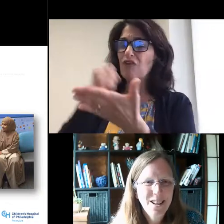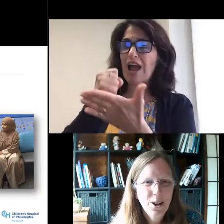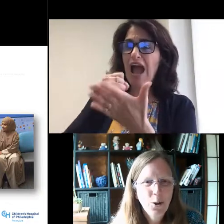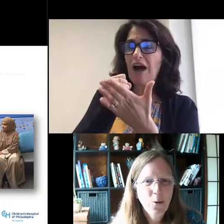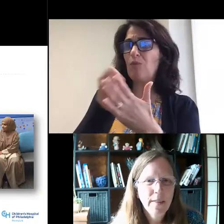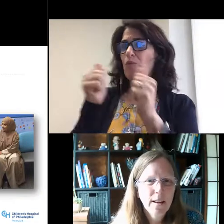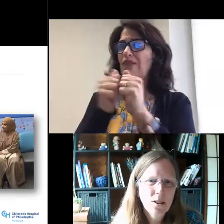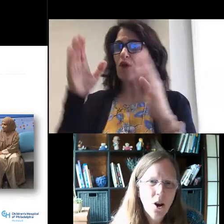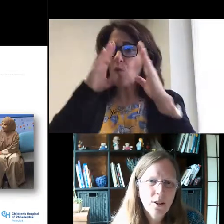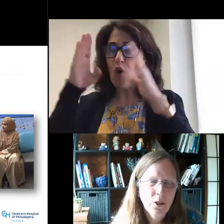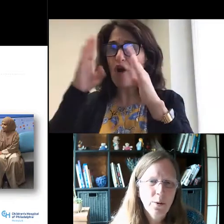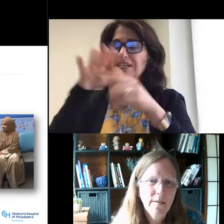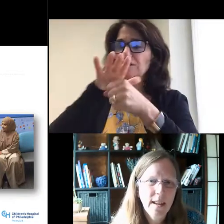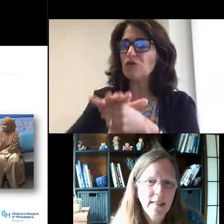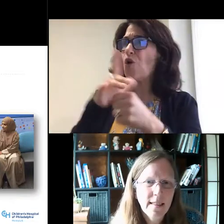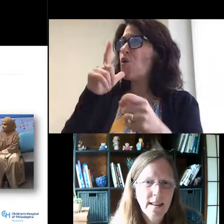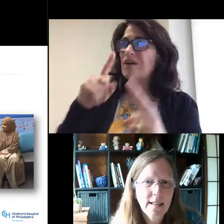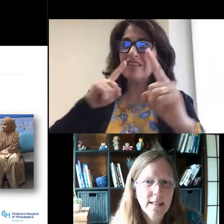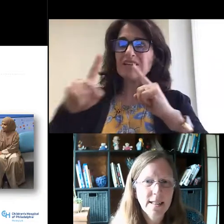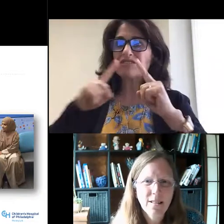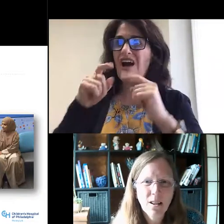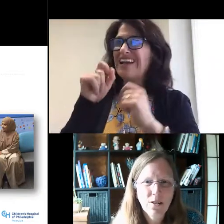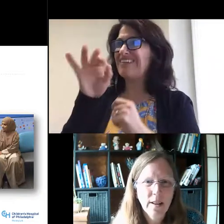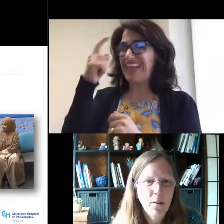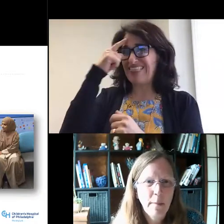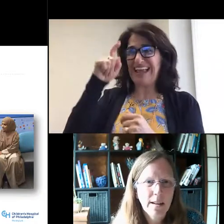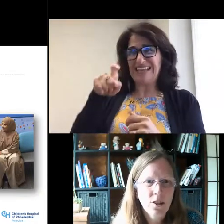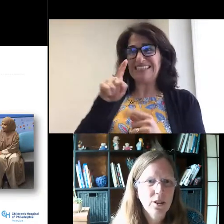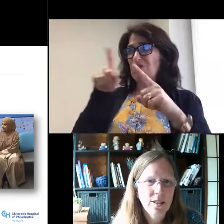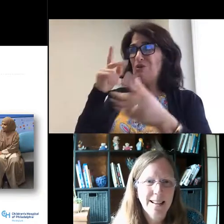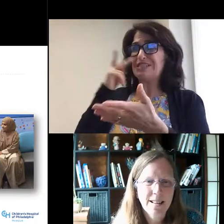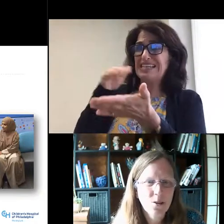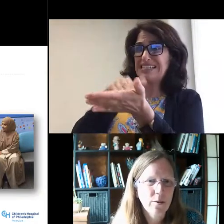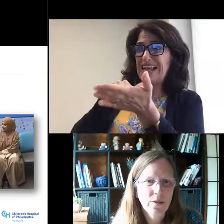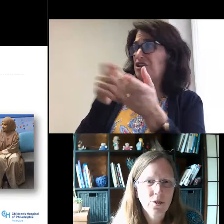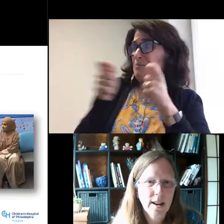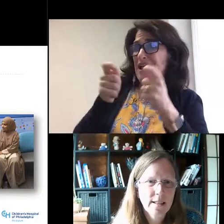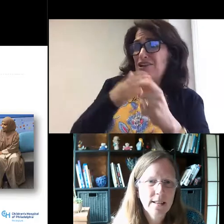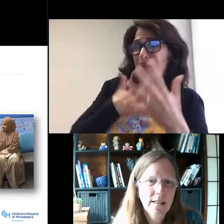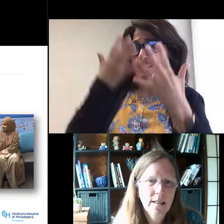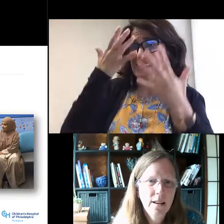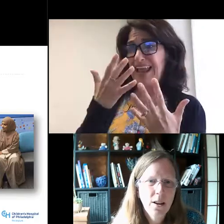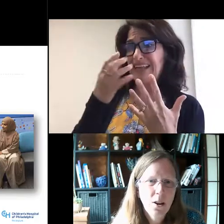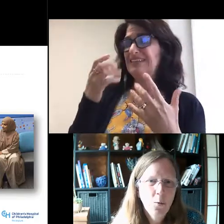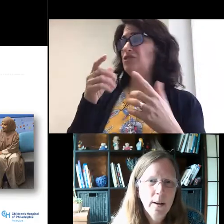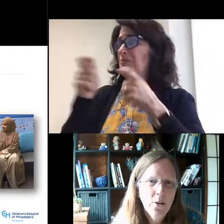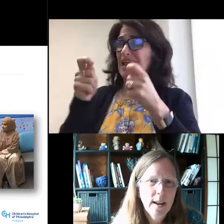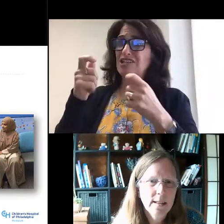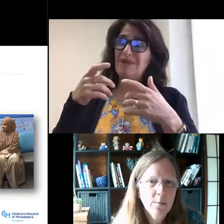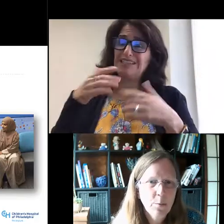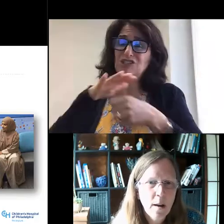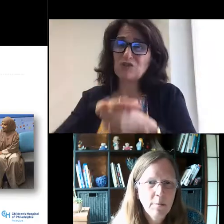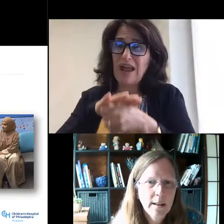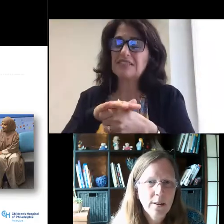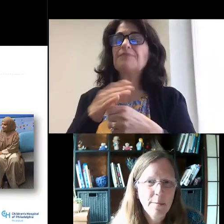stress? Who are they going to talk to if they think they need to see a doctor to help manage their sadness or their stress? We know that